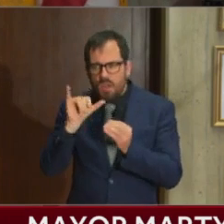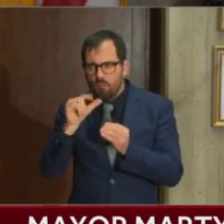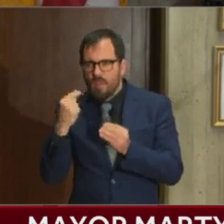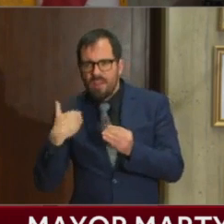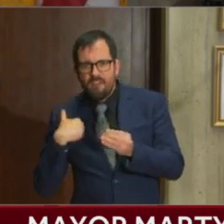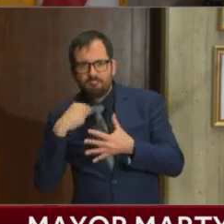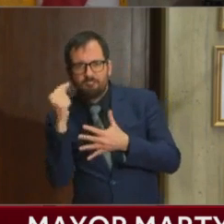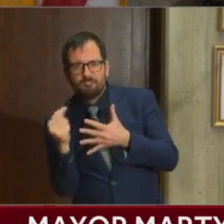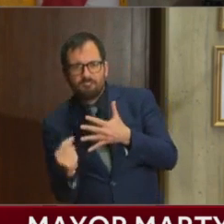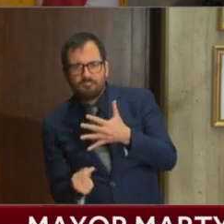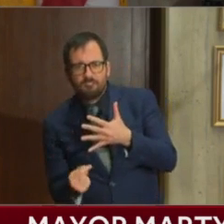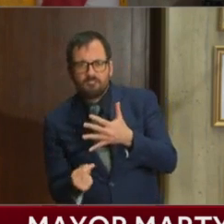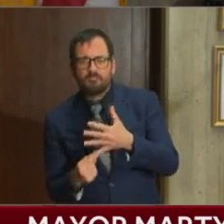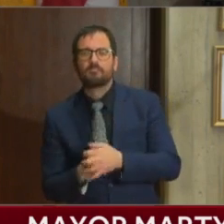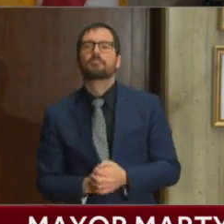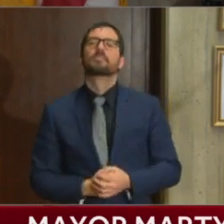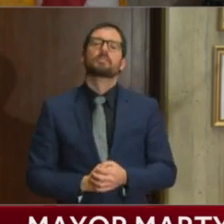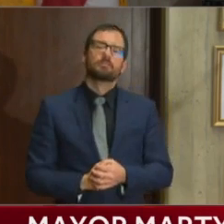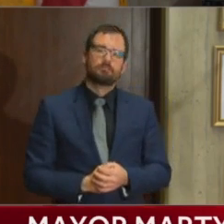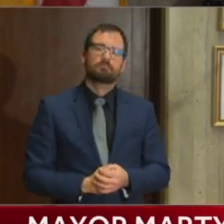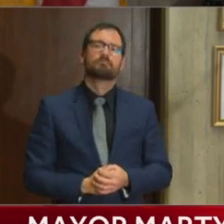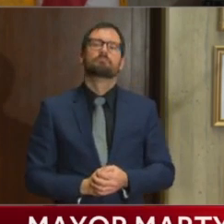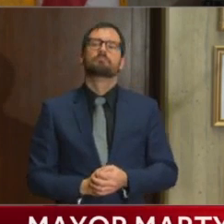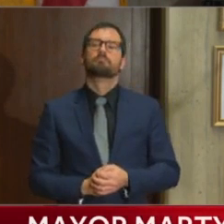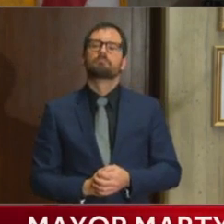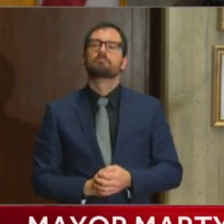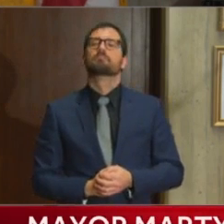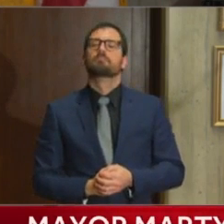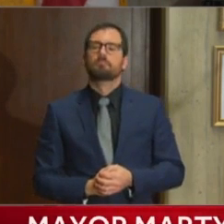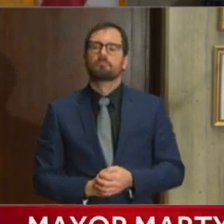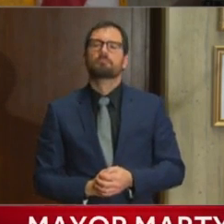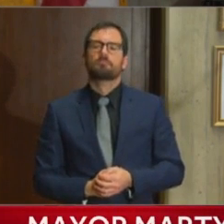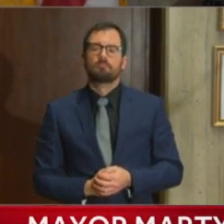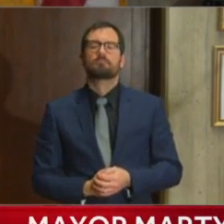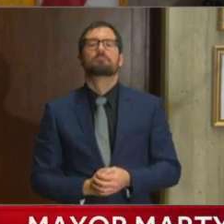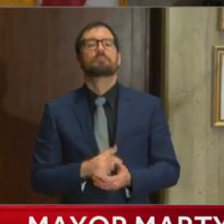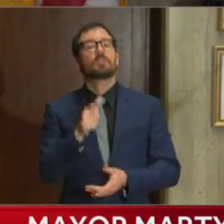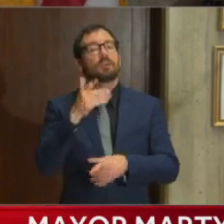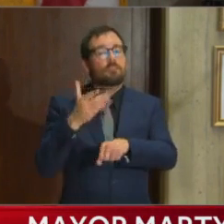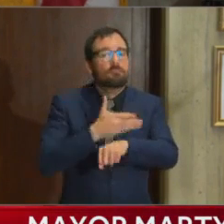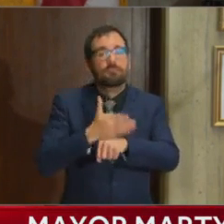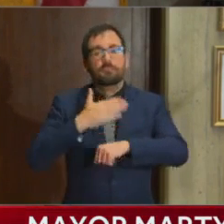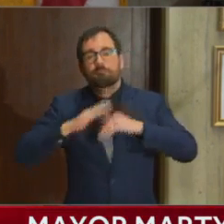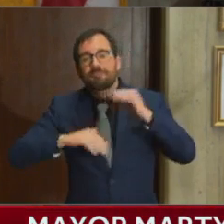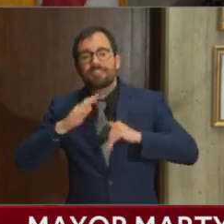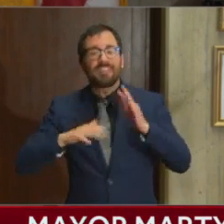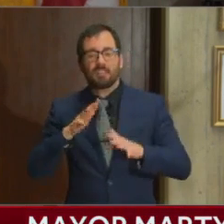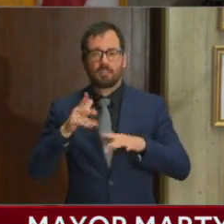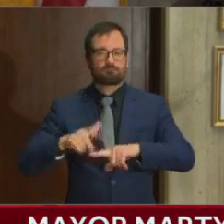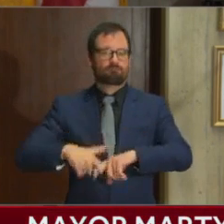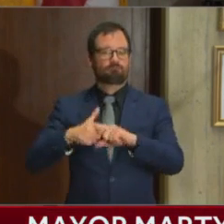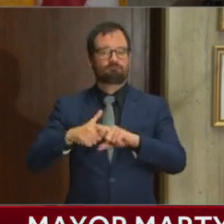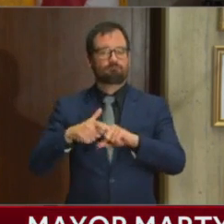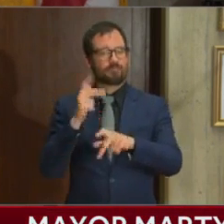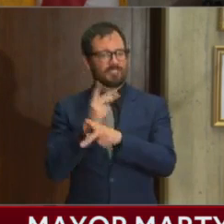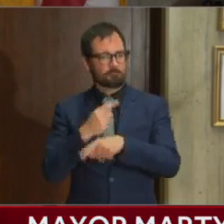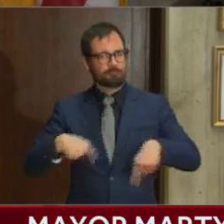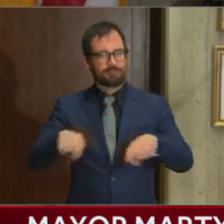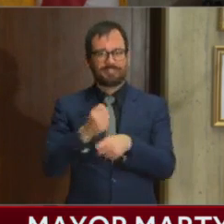allow restaurants to offer takeout and delivery services. And we're ready to help any establishment get set up with a delivery